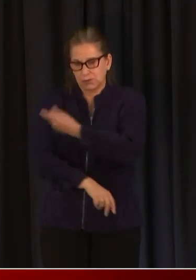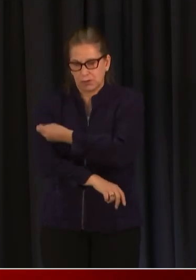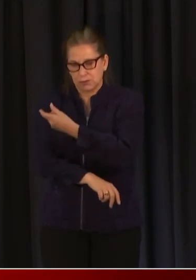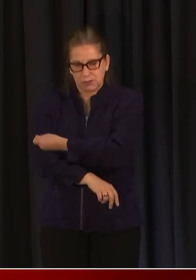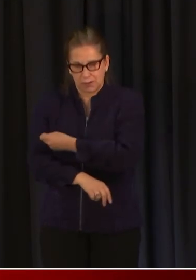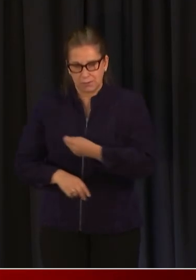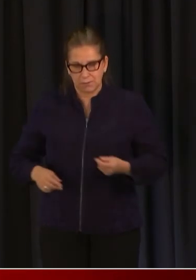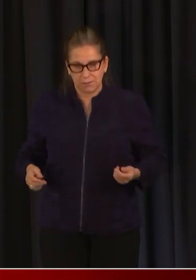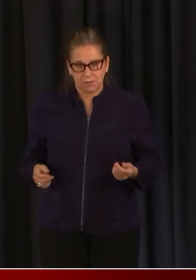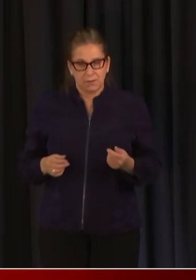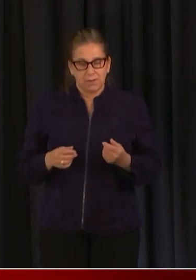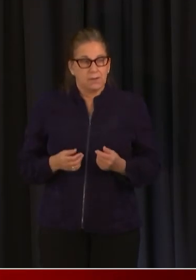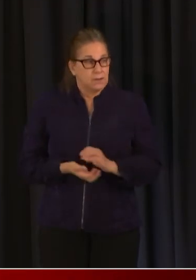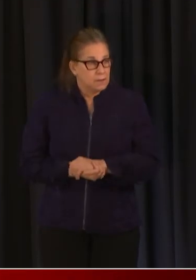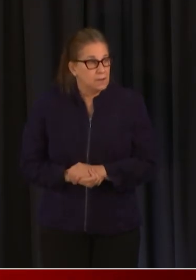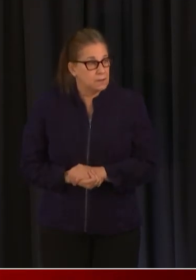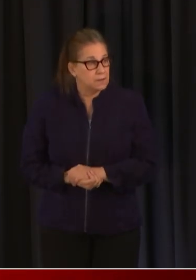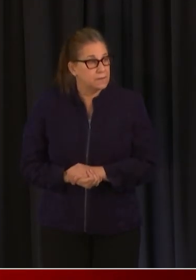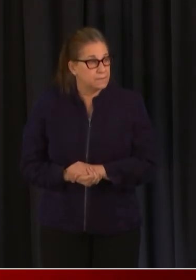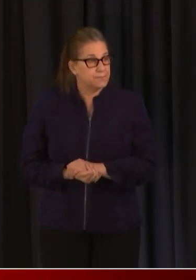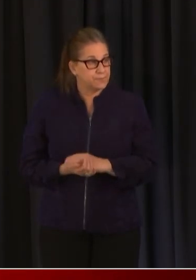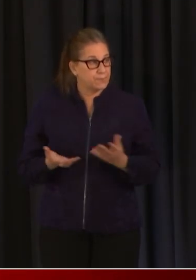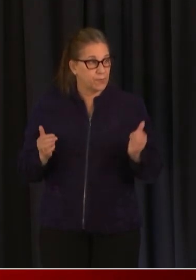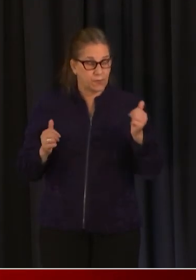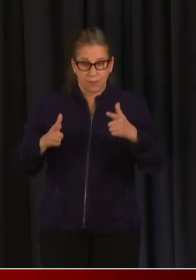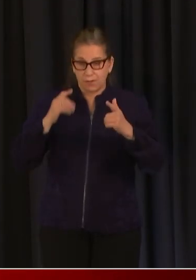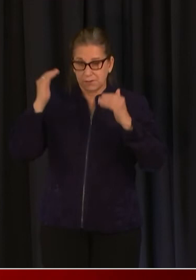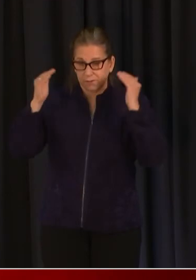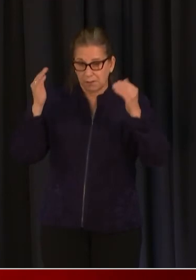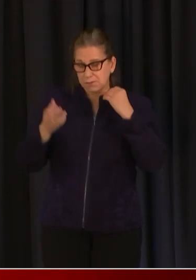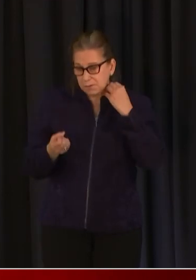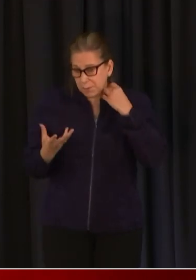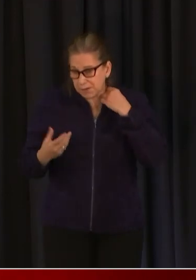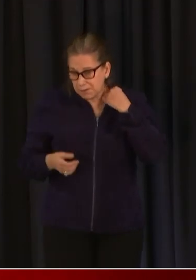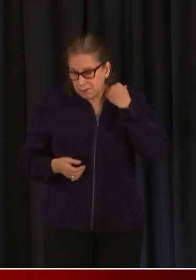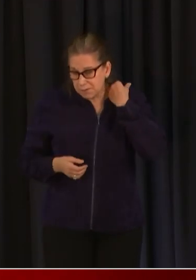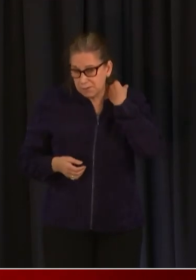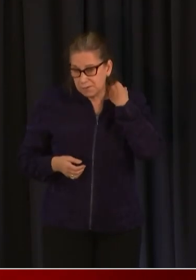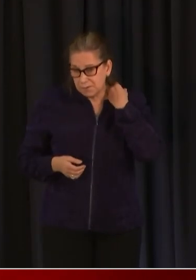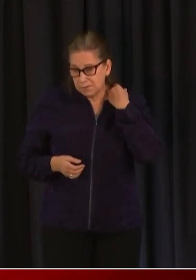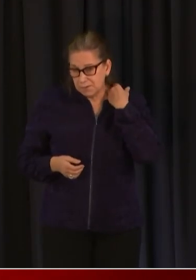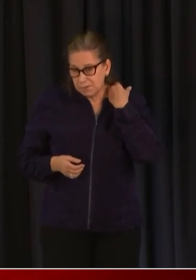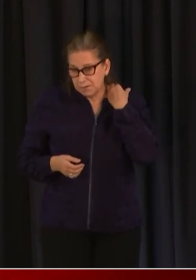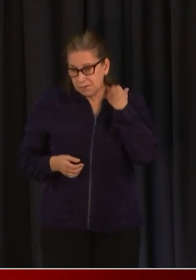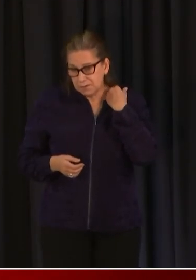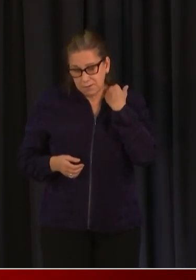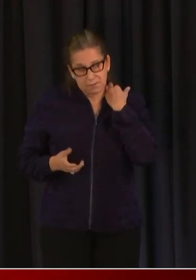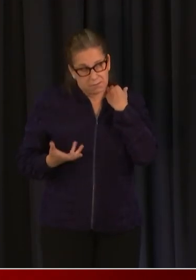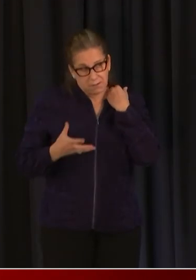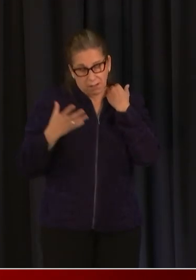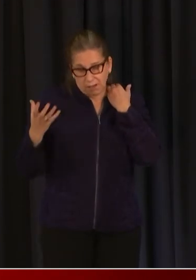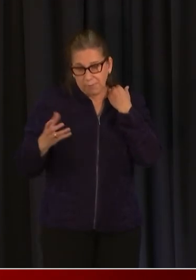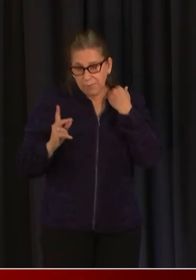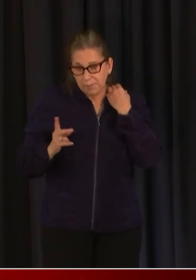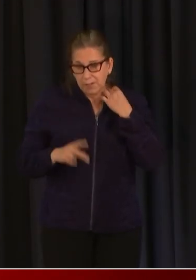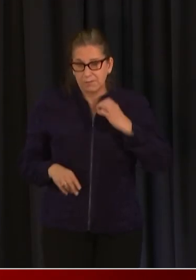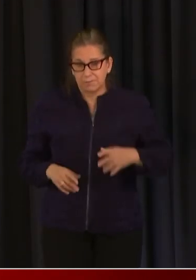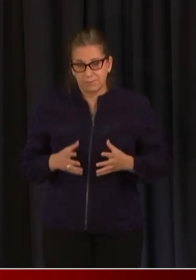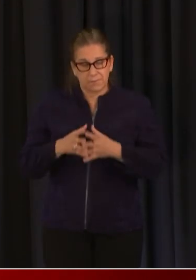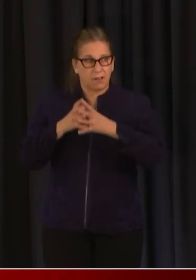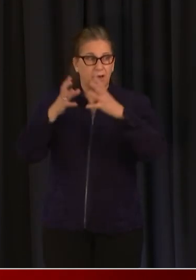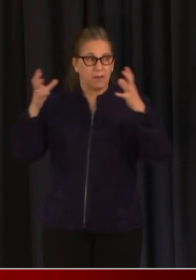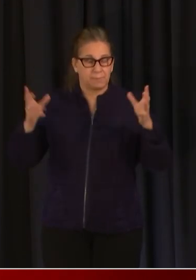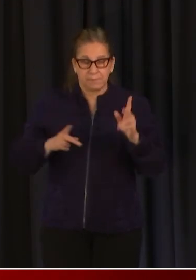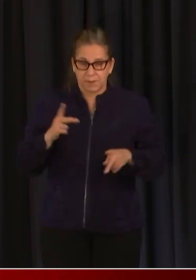adults in the district. I don't think that number includes the 16 and 17-year-olds. Yeah. So there are a lot of people who still need